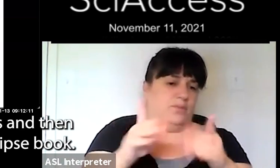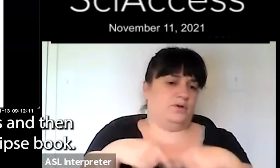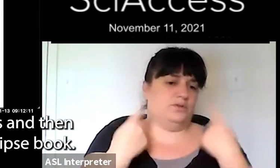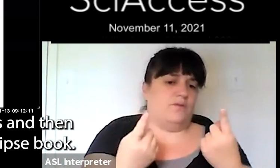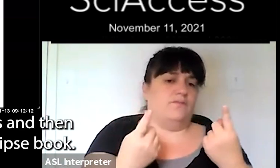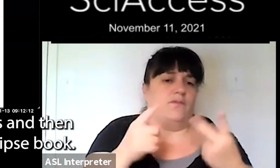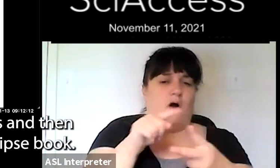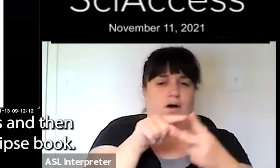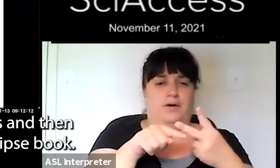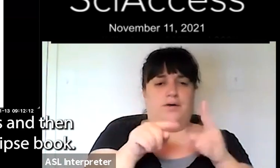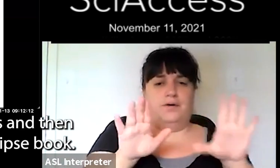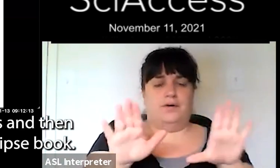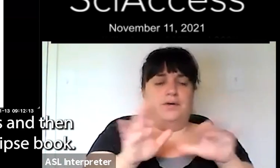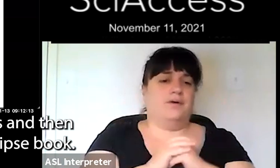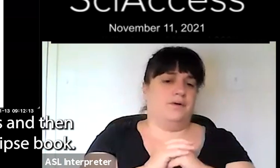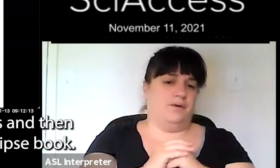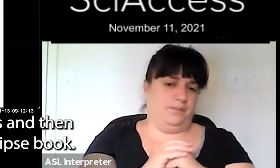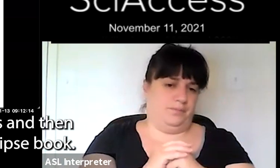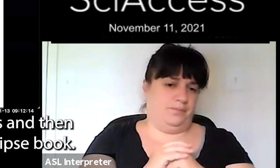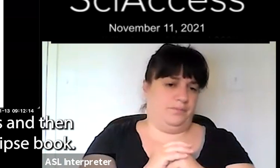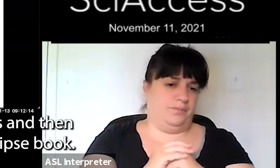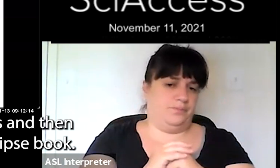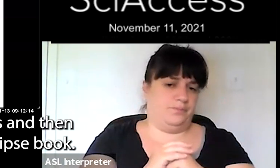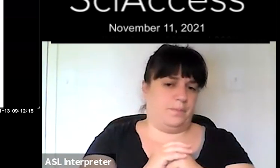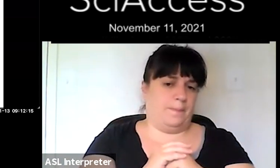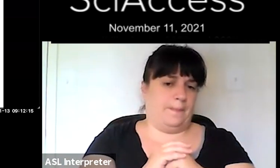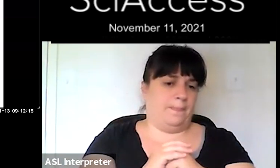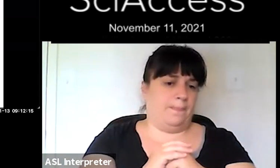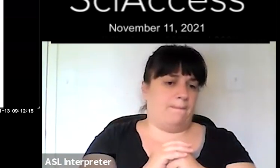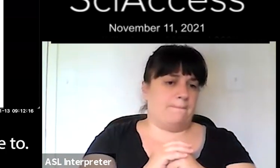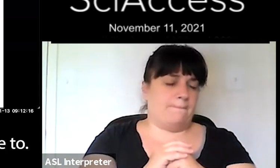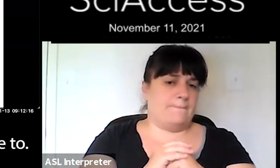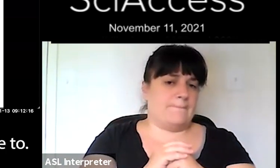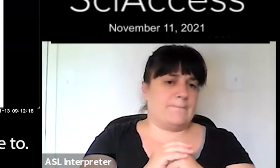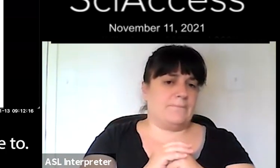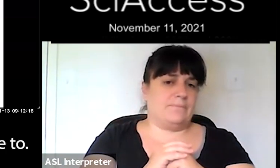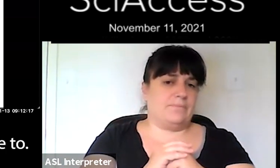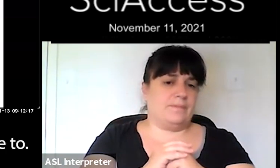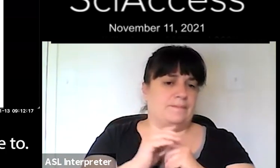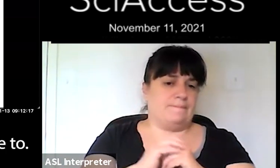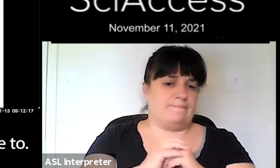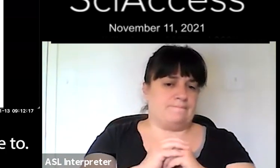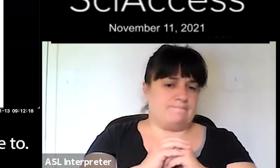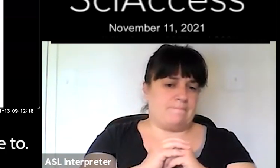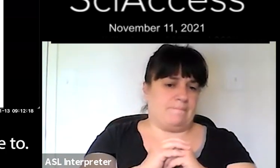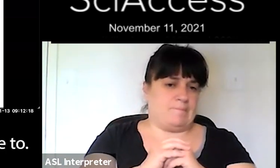Feel for Lunar Craters, and then the recent South American Eclipse book. If you can go to the next slide, Tori.